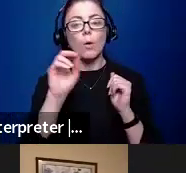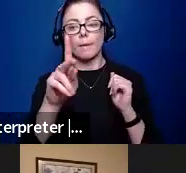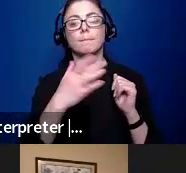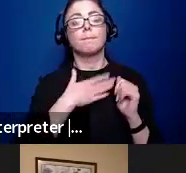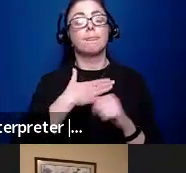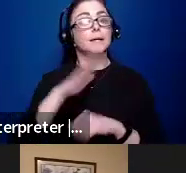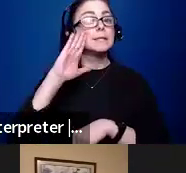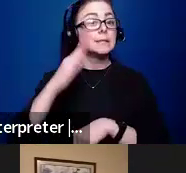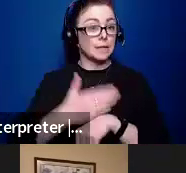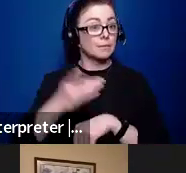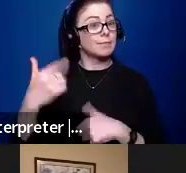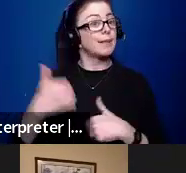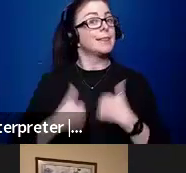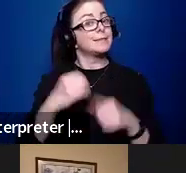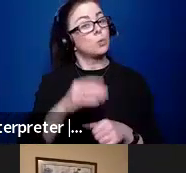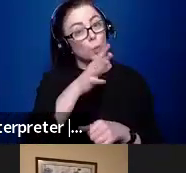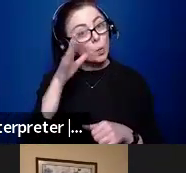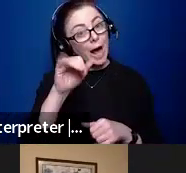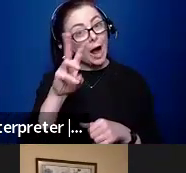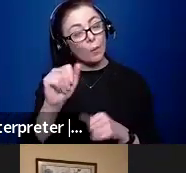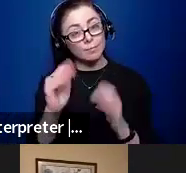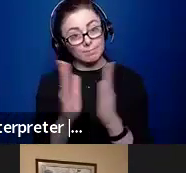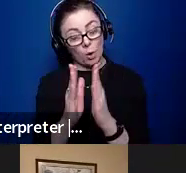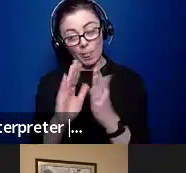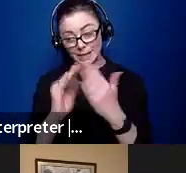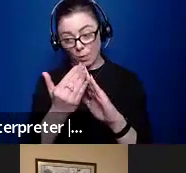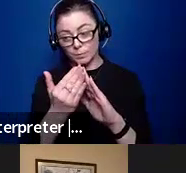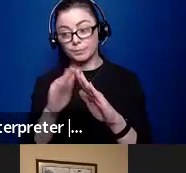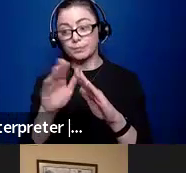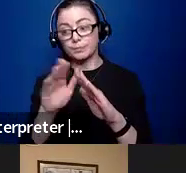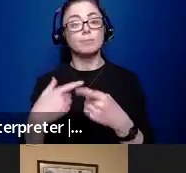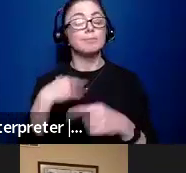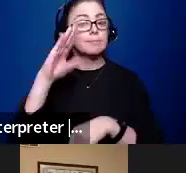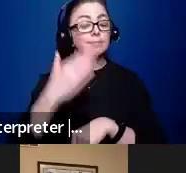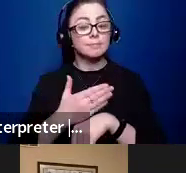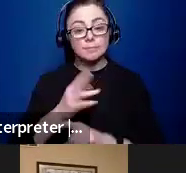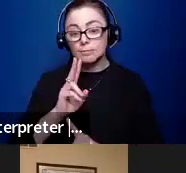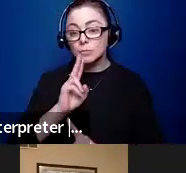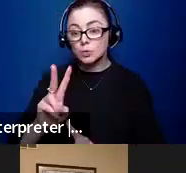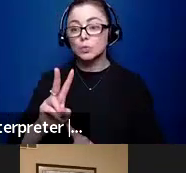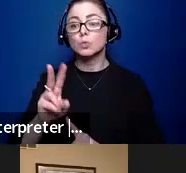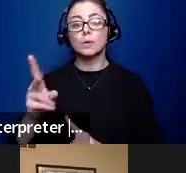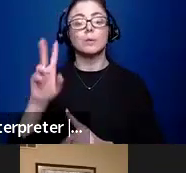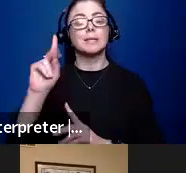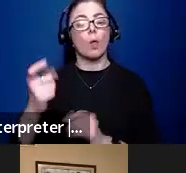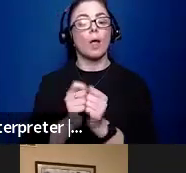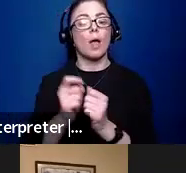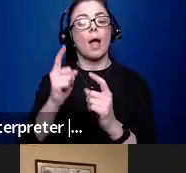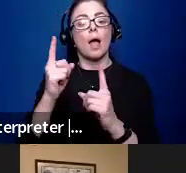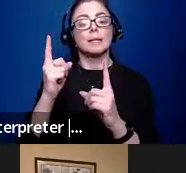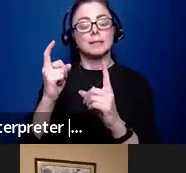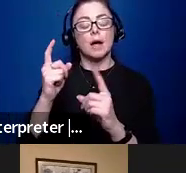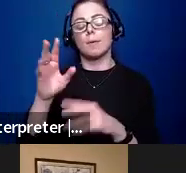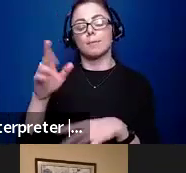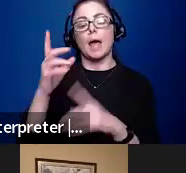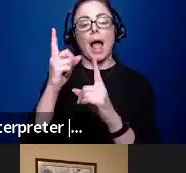is in rural Iowa, so a very small town. And when he was 2 years old, he was diagnosed with complex partial epilepsy, which affected his speech